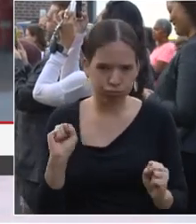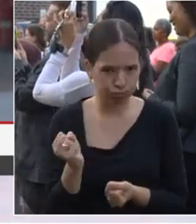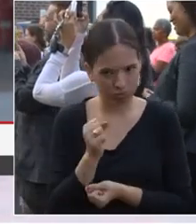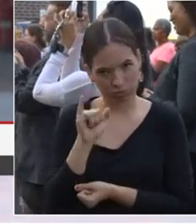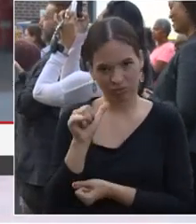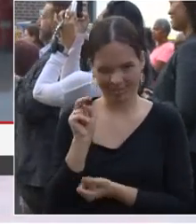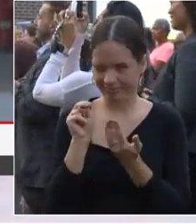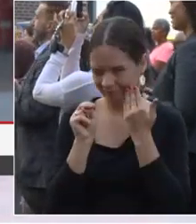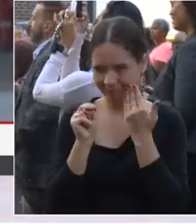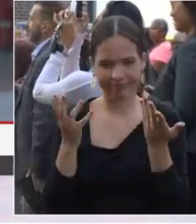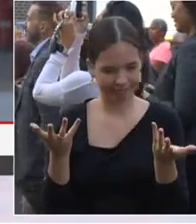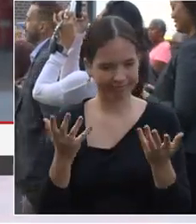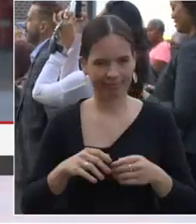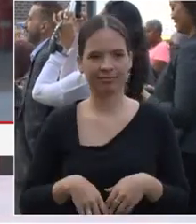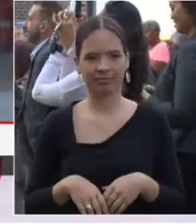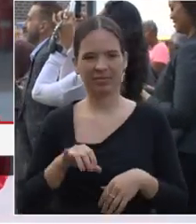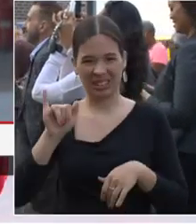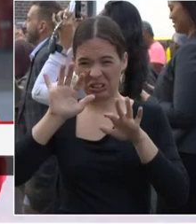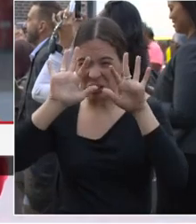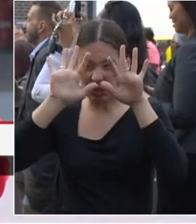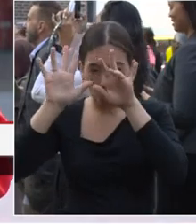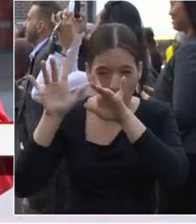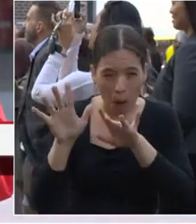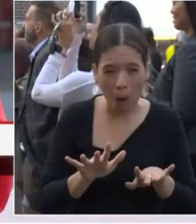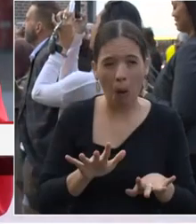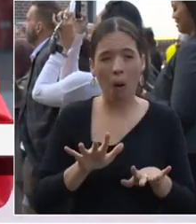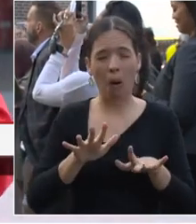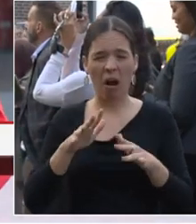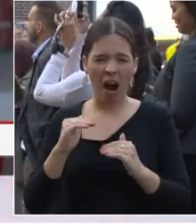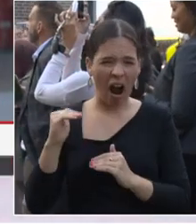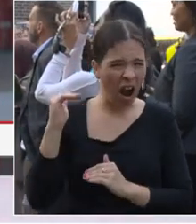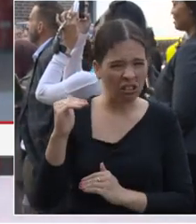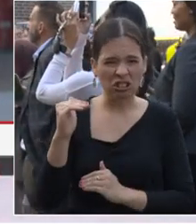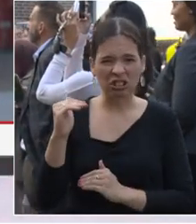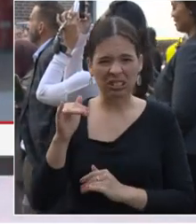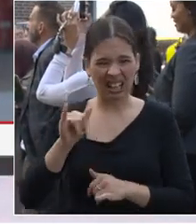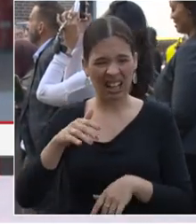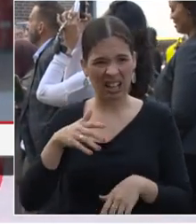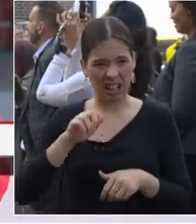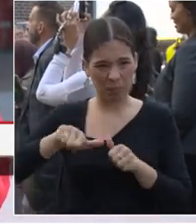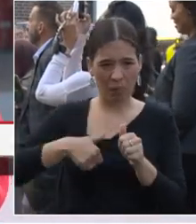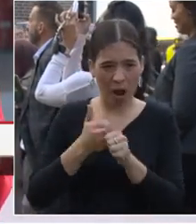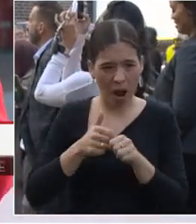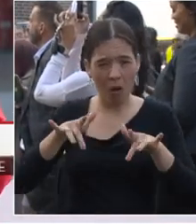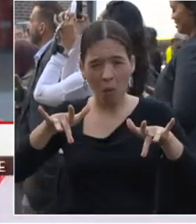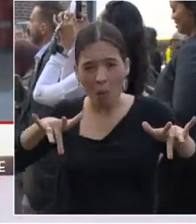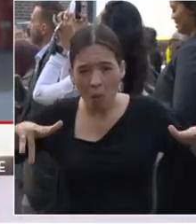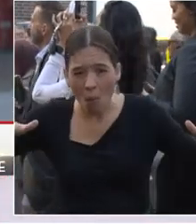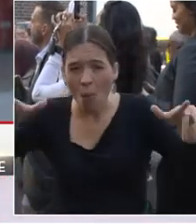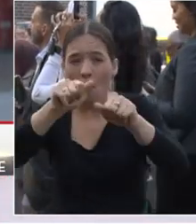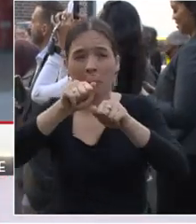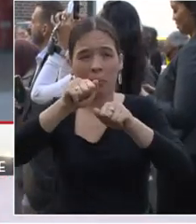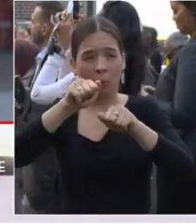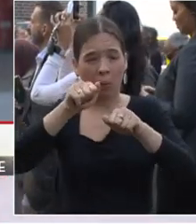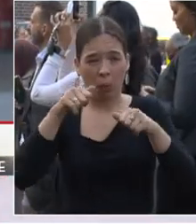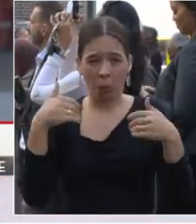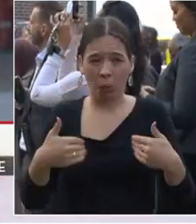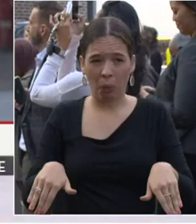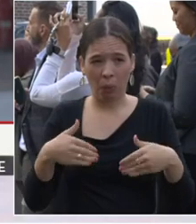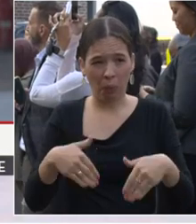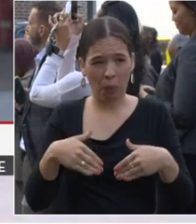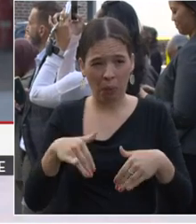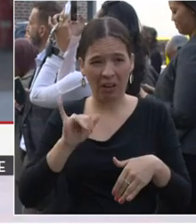there was snow on the ground, and behind me was an empty lot and a big pile of